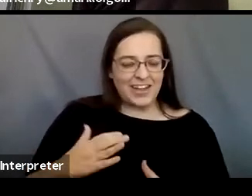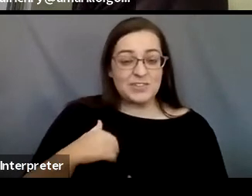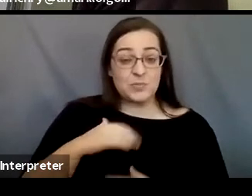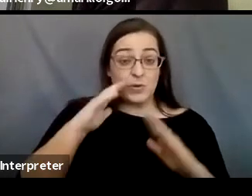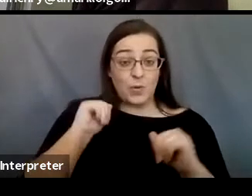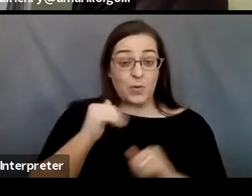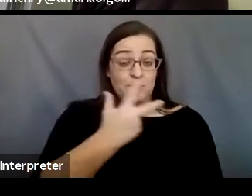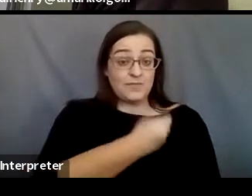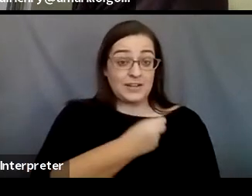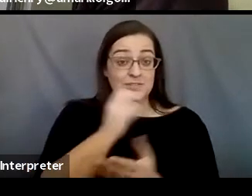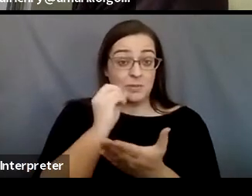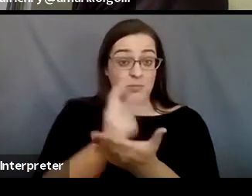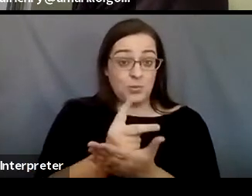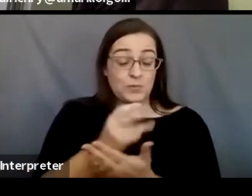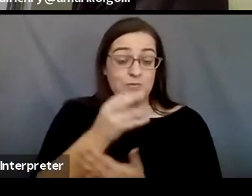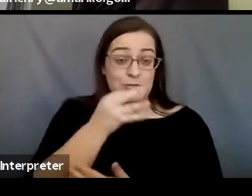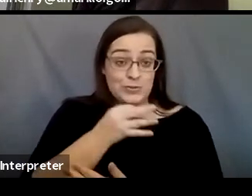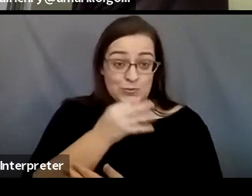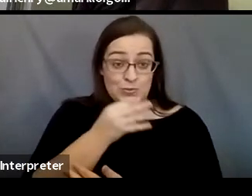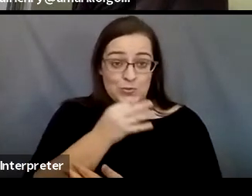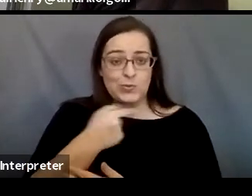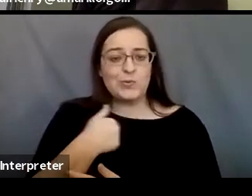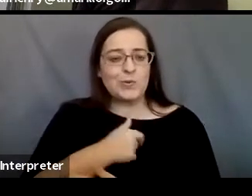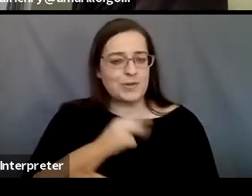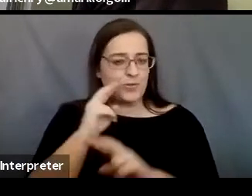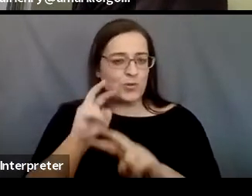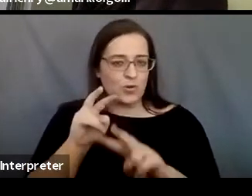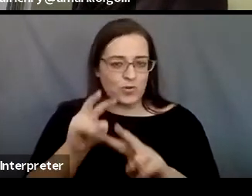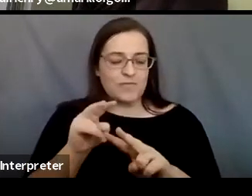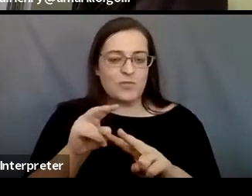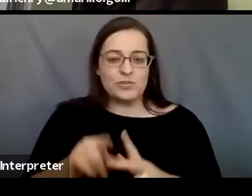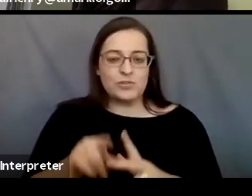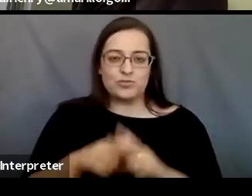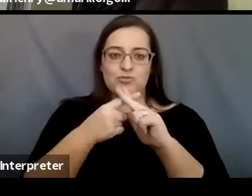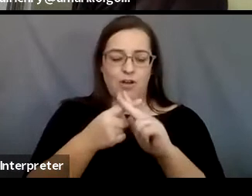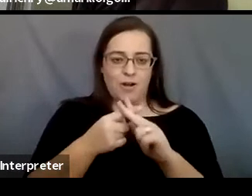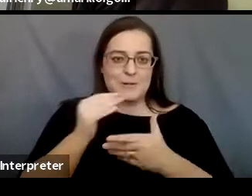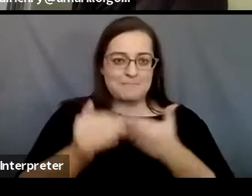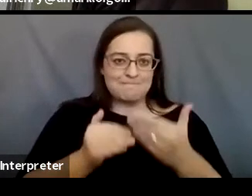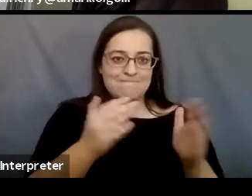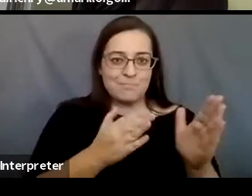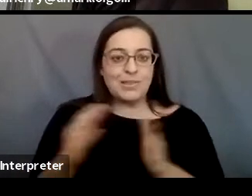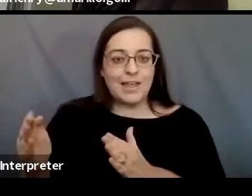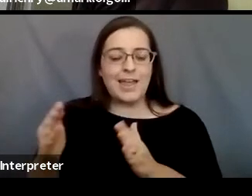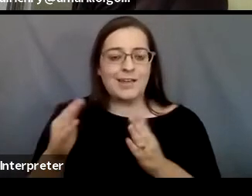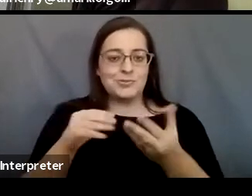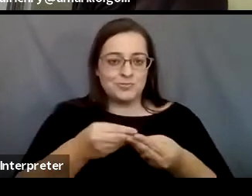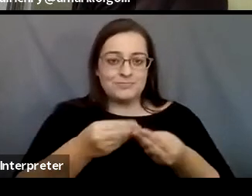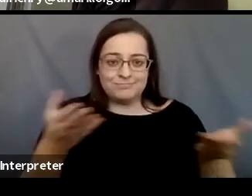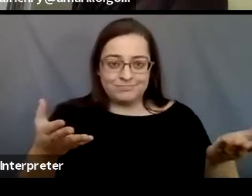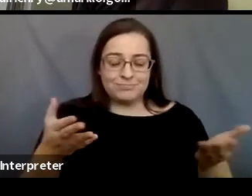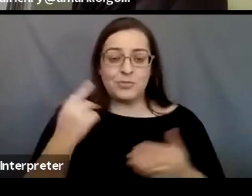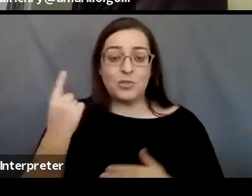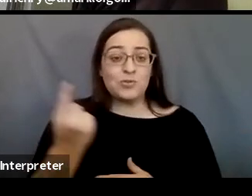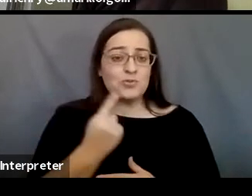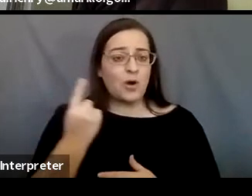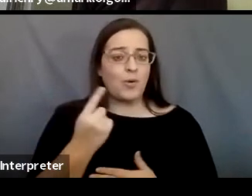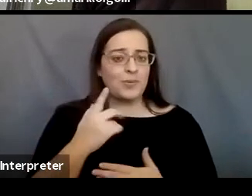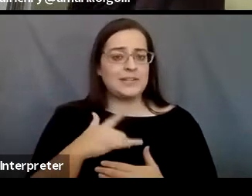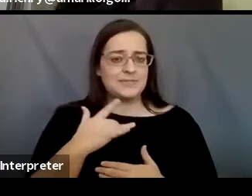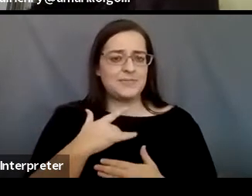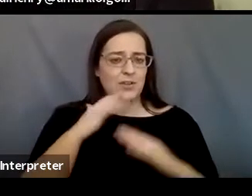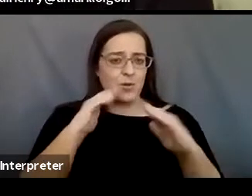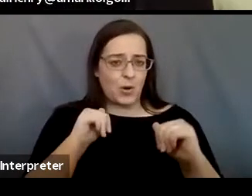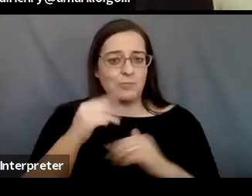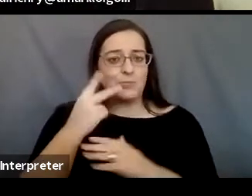be approved as soon as this week. We are looking forward to implementing our plan to rapidly distribute it. There is always hope. We can see a